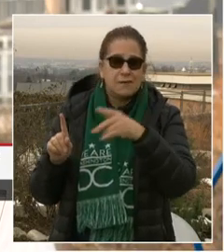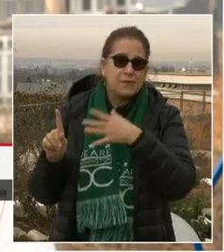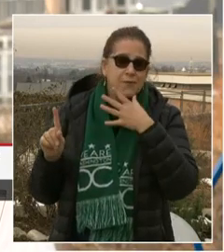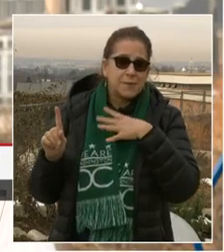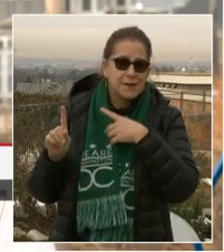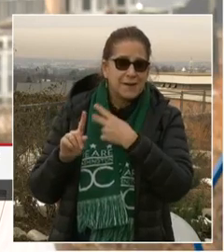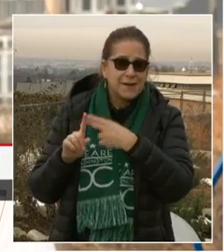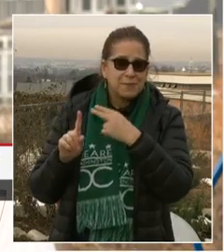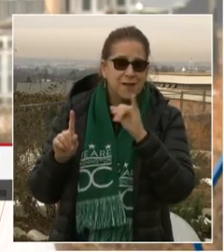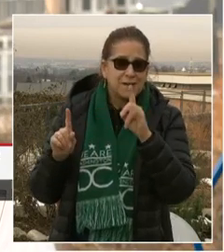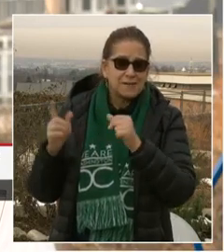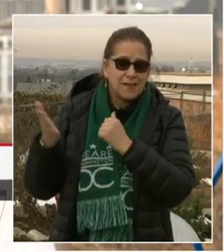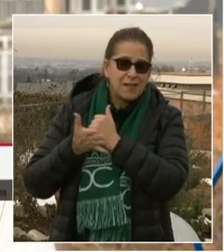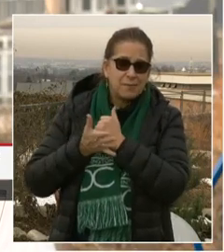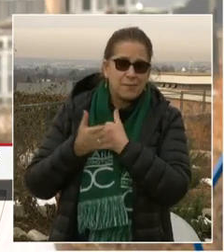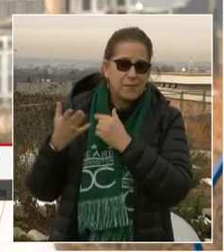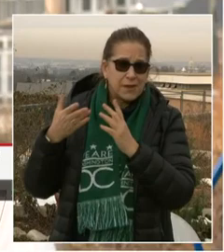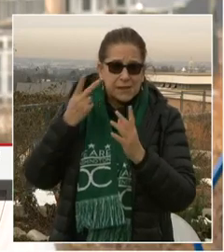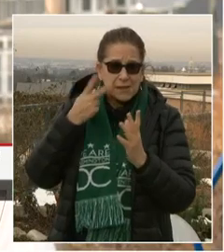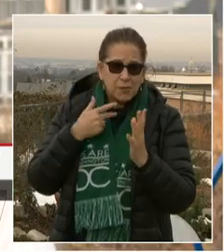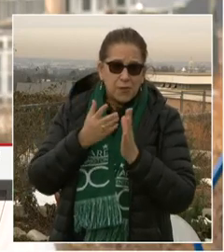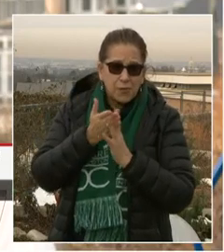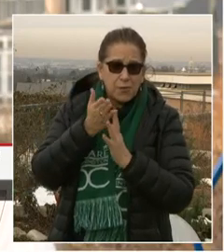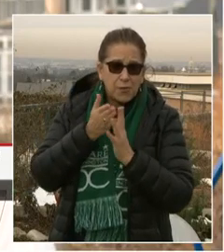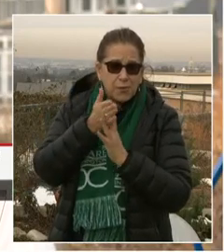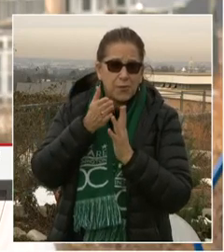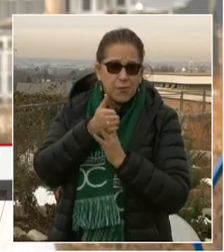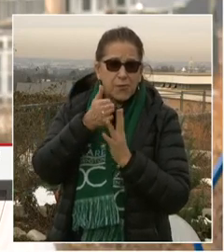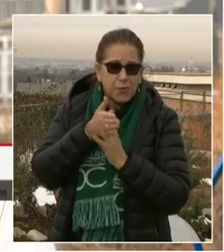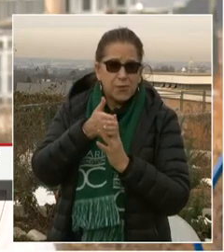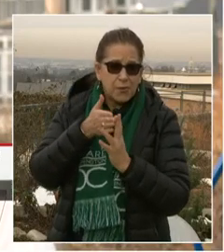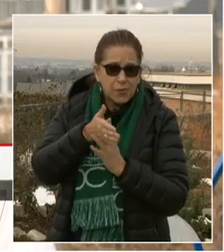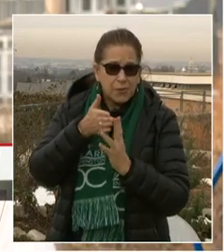most economically challenging times of our